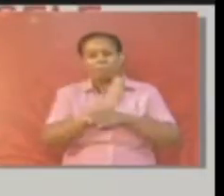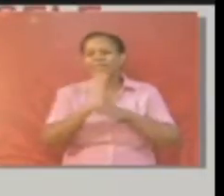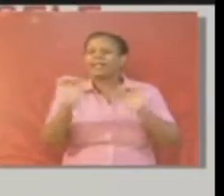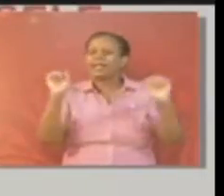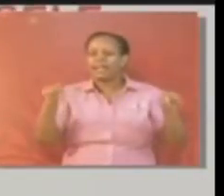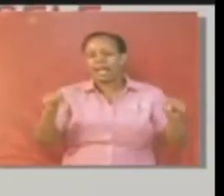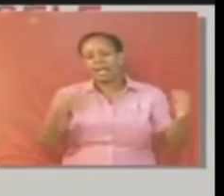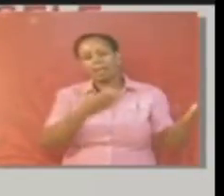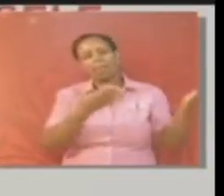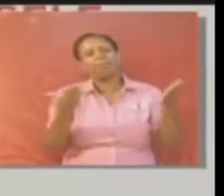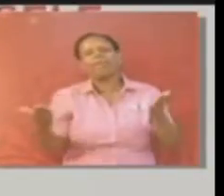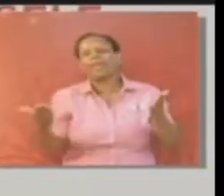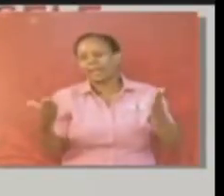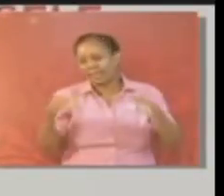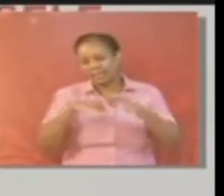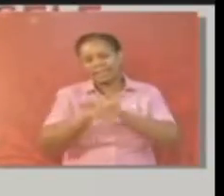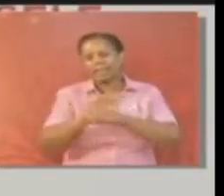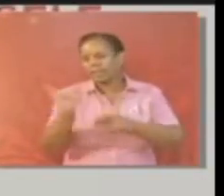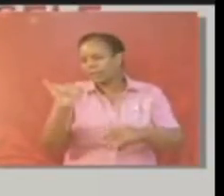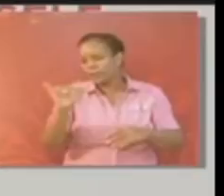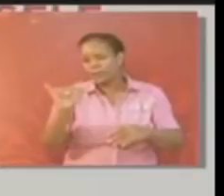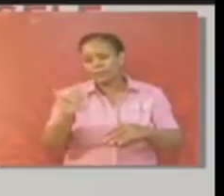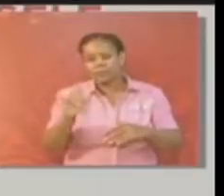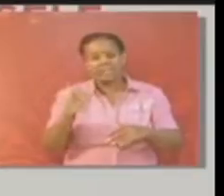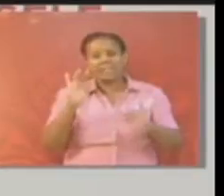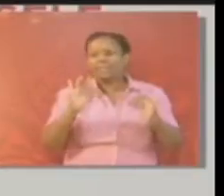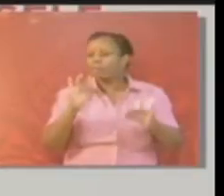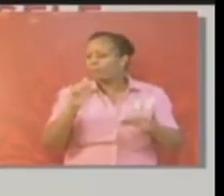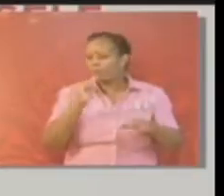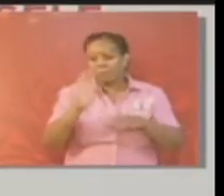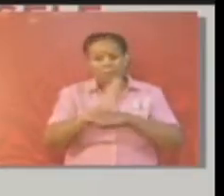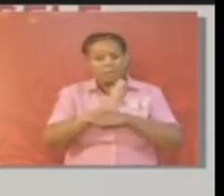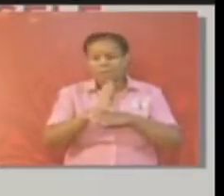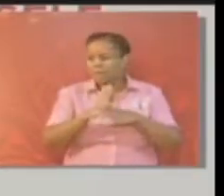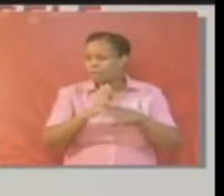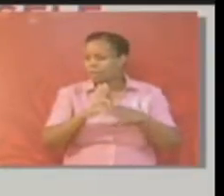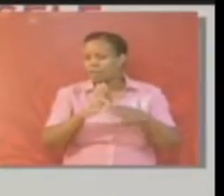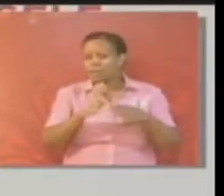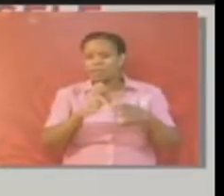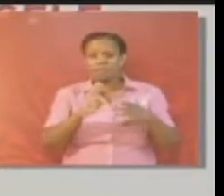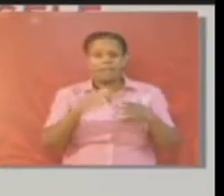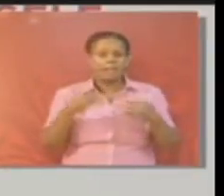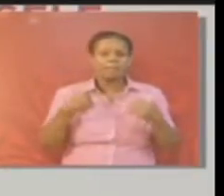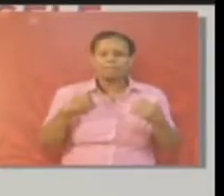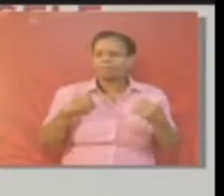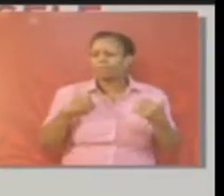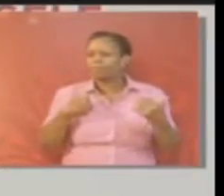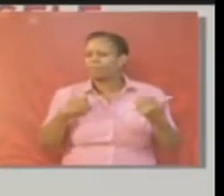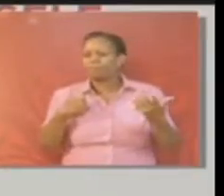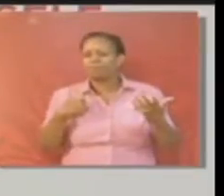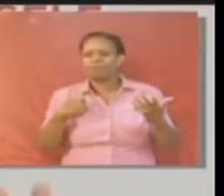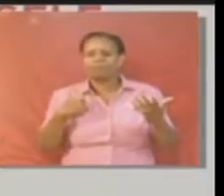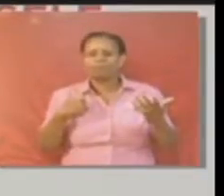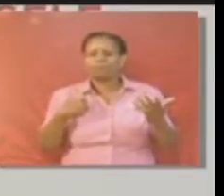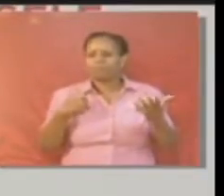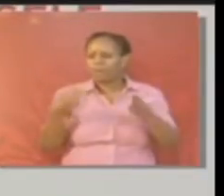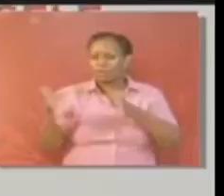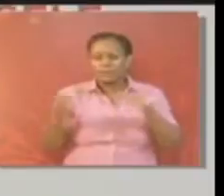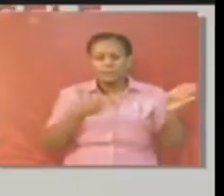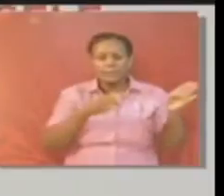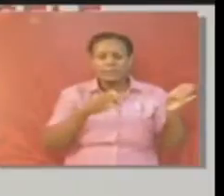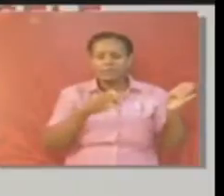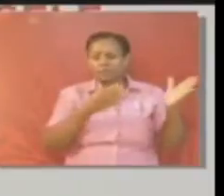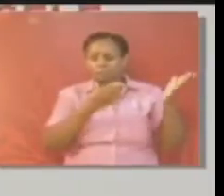local agent for a vaccine and that local agent wants to bring it in, they apply for registration in the normal